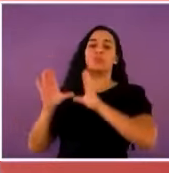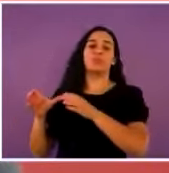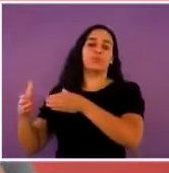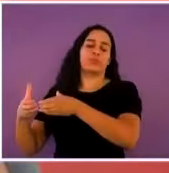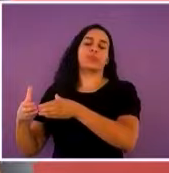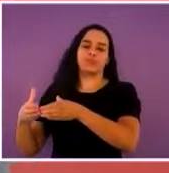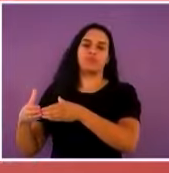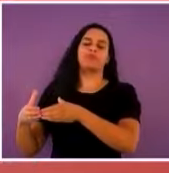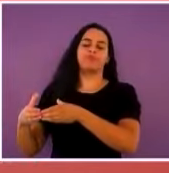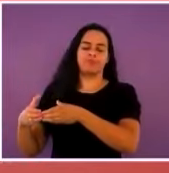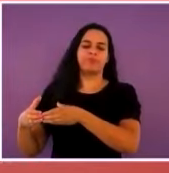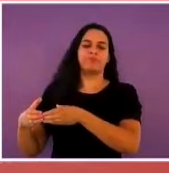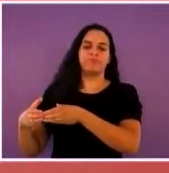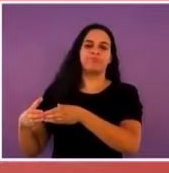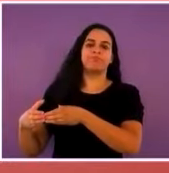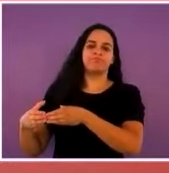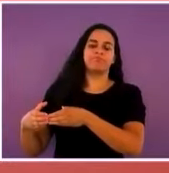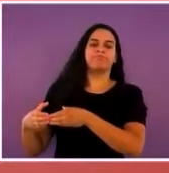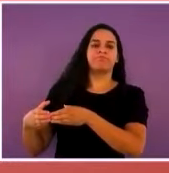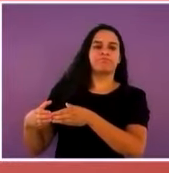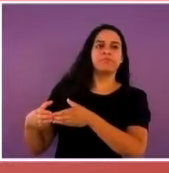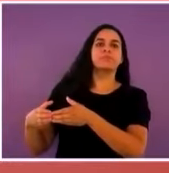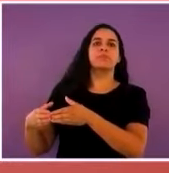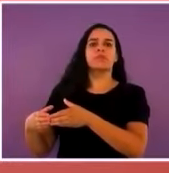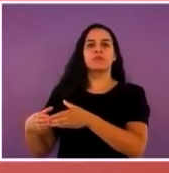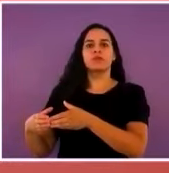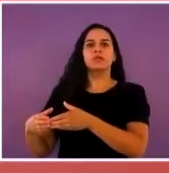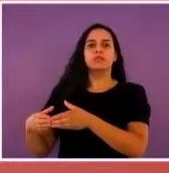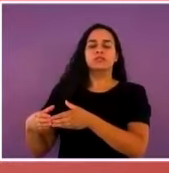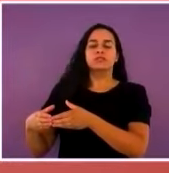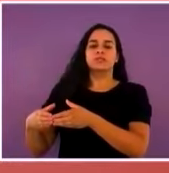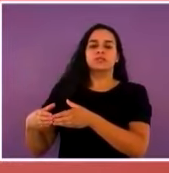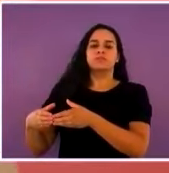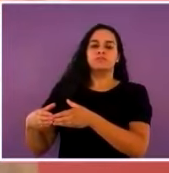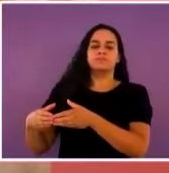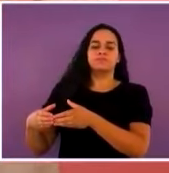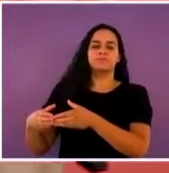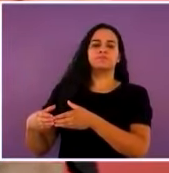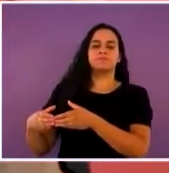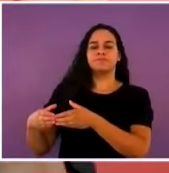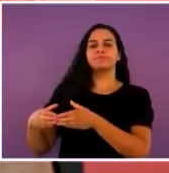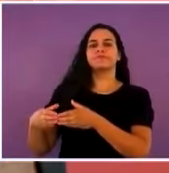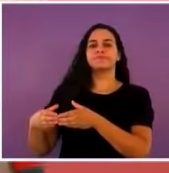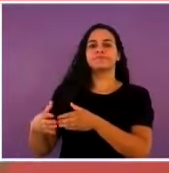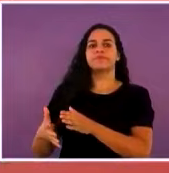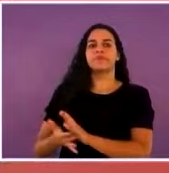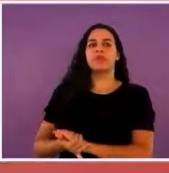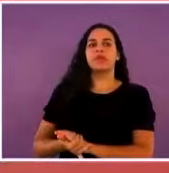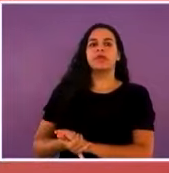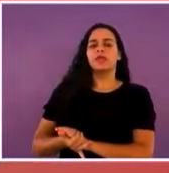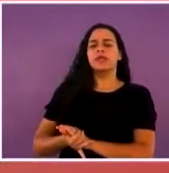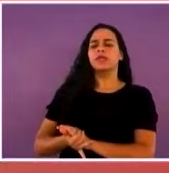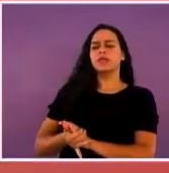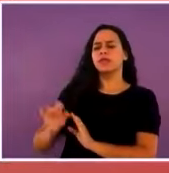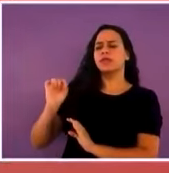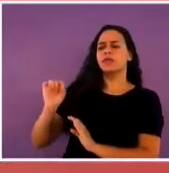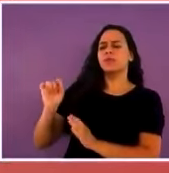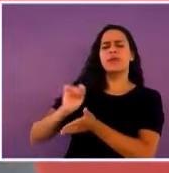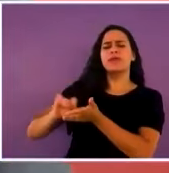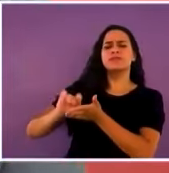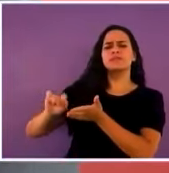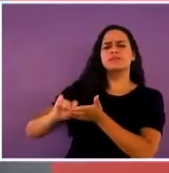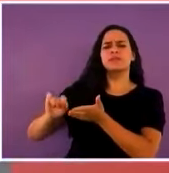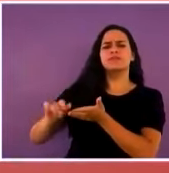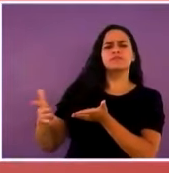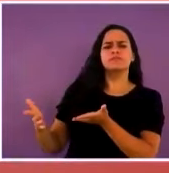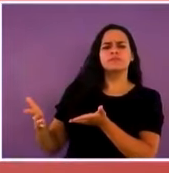view whereby the church needs to recover her missionary outlook. E nesse escrito ele